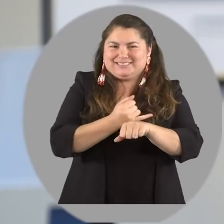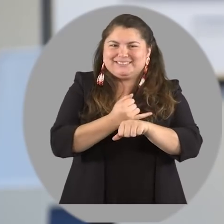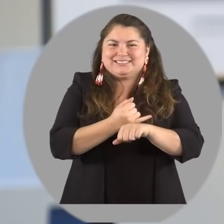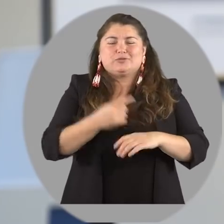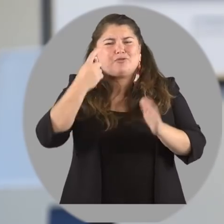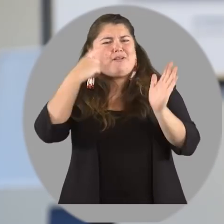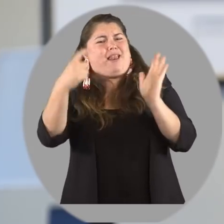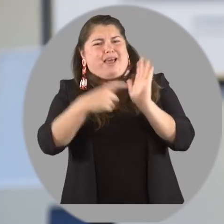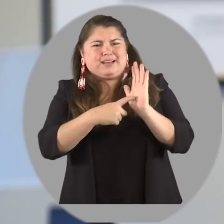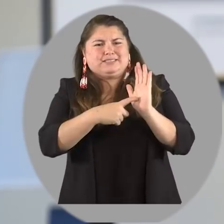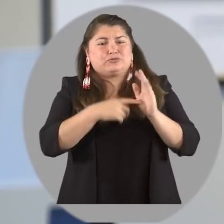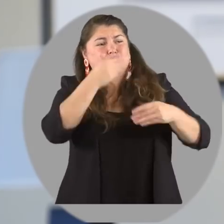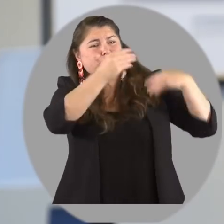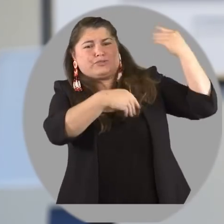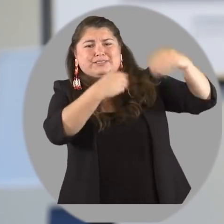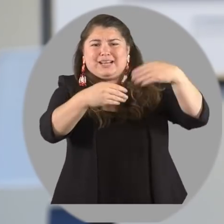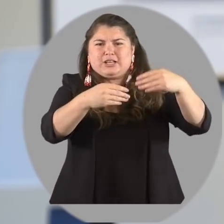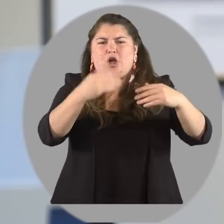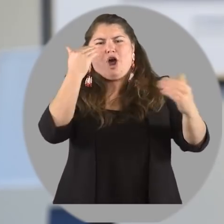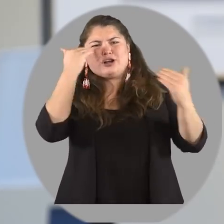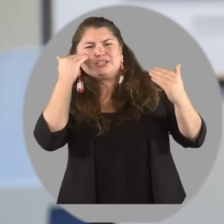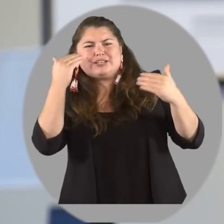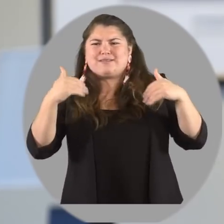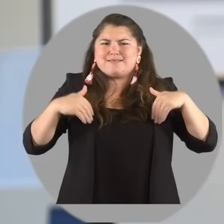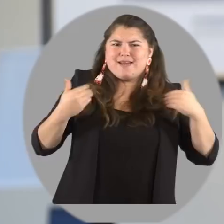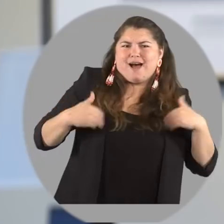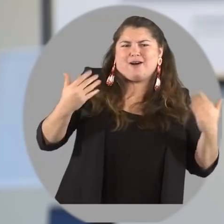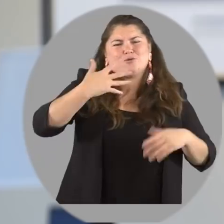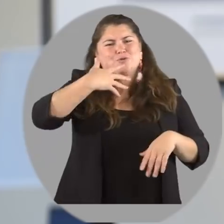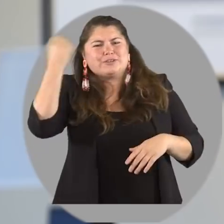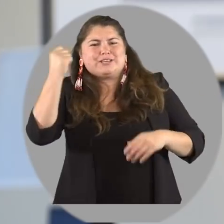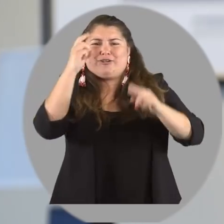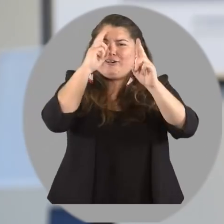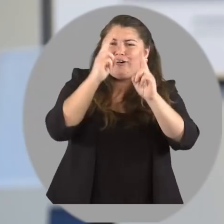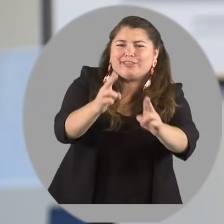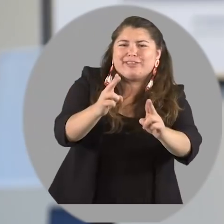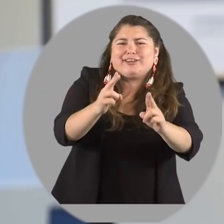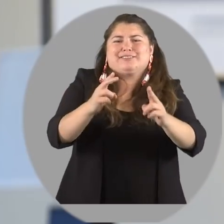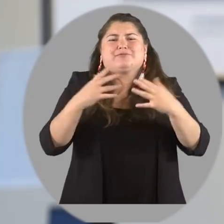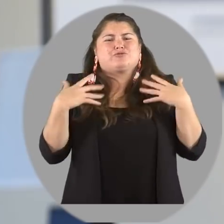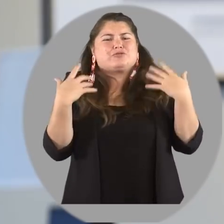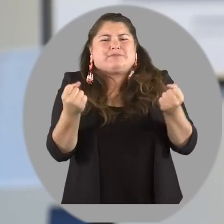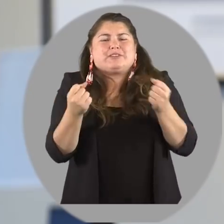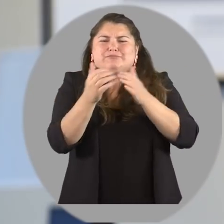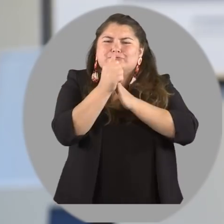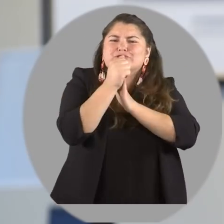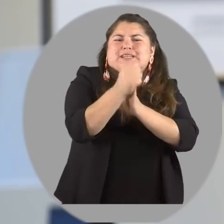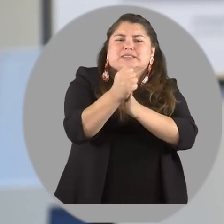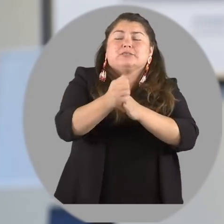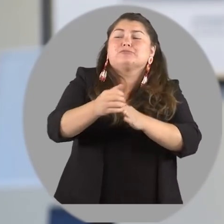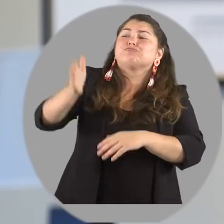both young and old, and we honor their courageous leaders, past, present, and